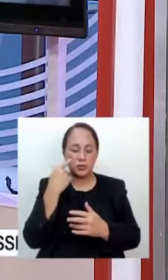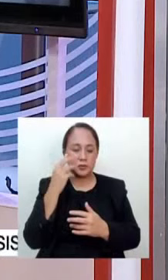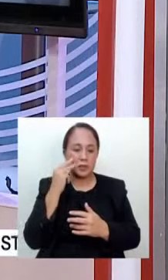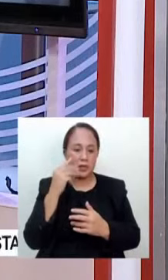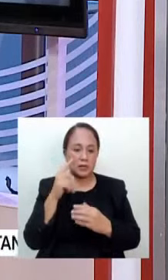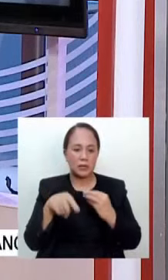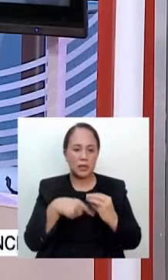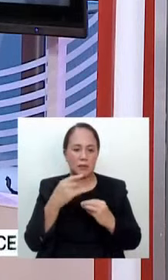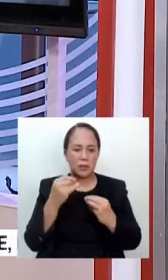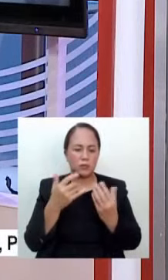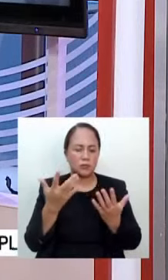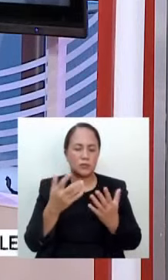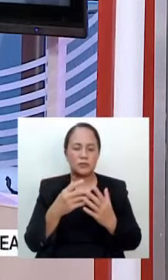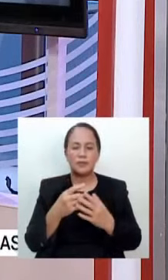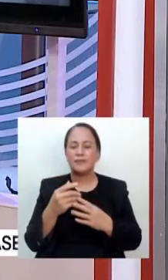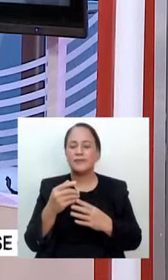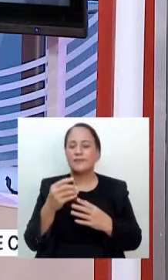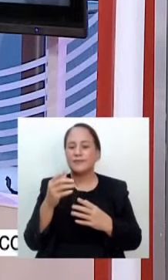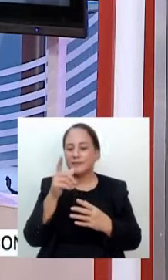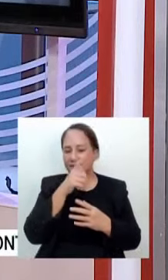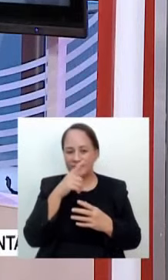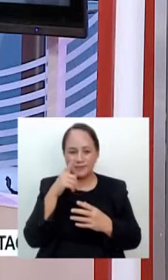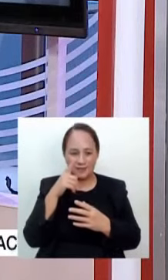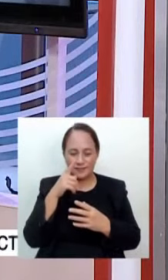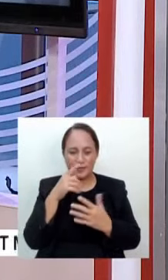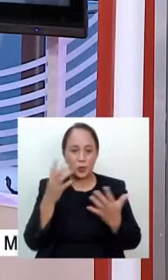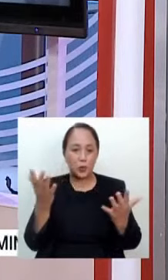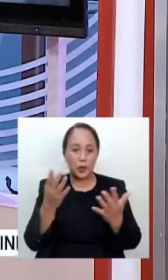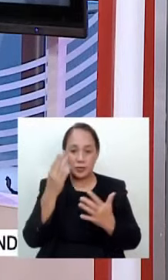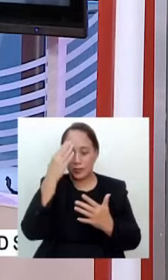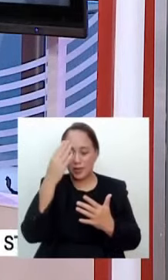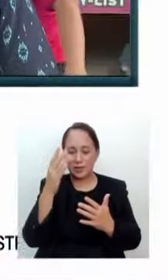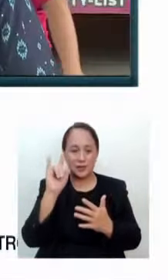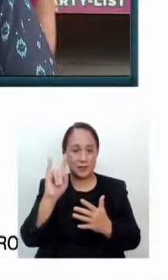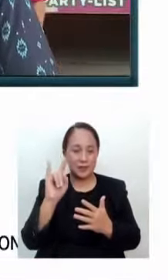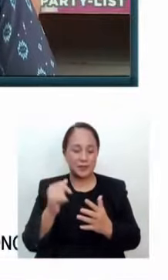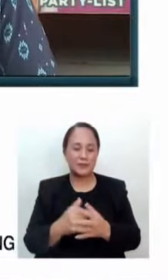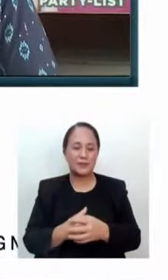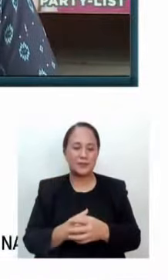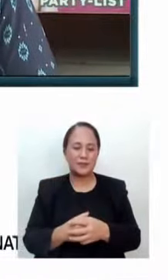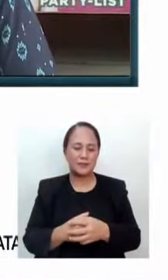Vice President Lenny Robredo's campaign sortie today in Bulacan. Jervis?